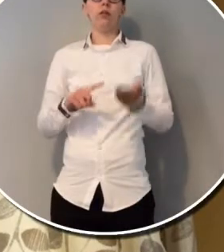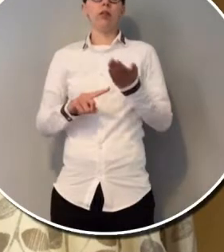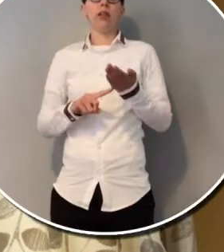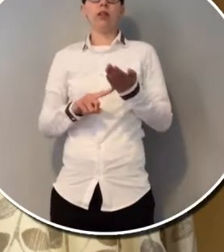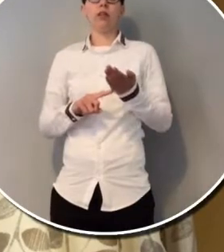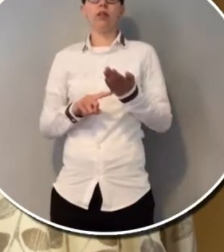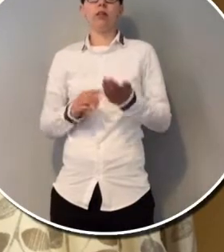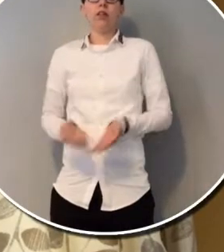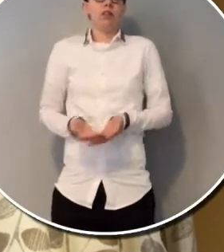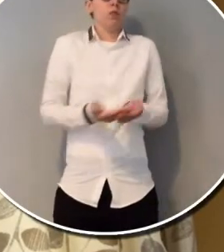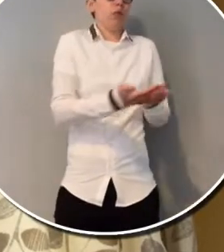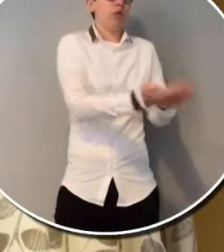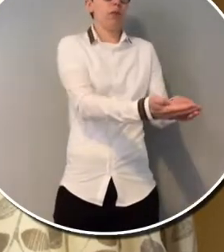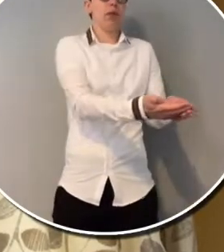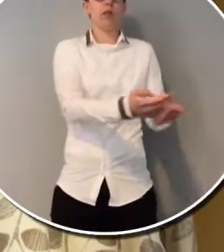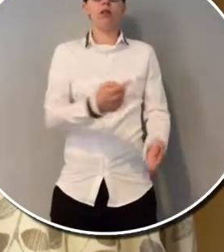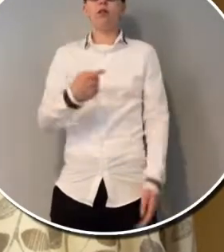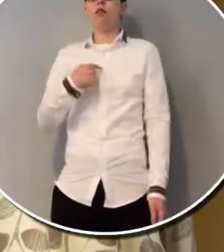Okay.